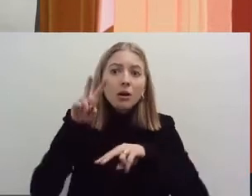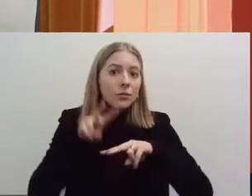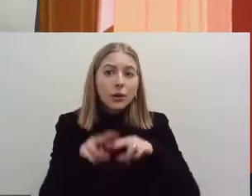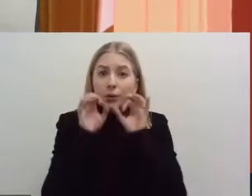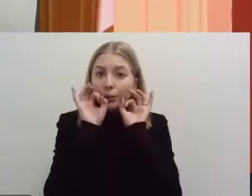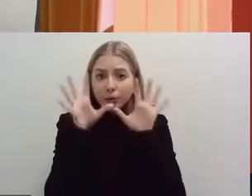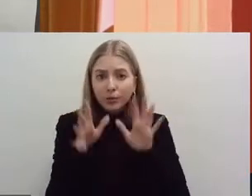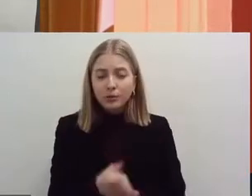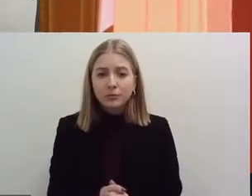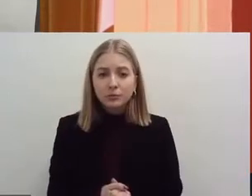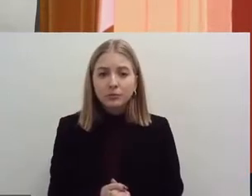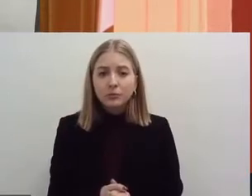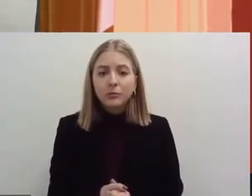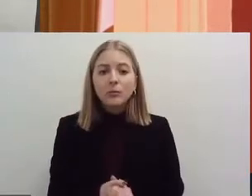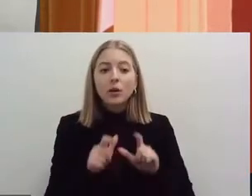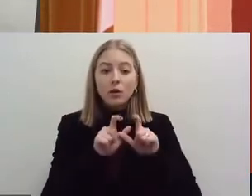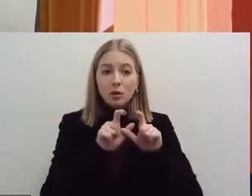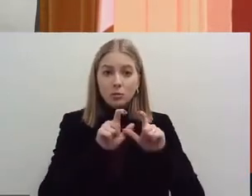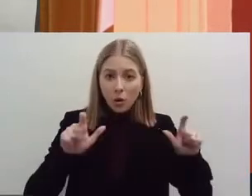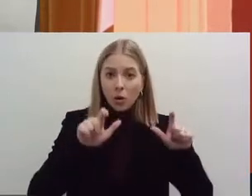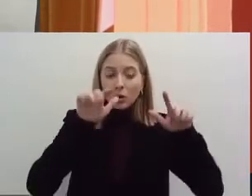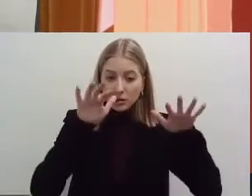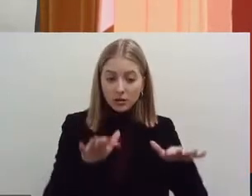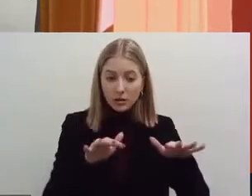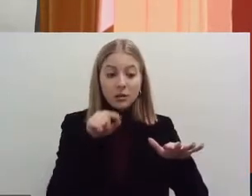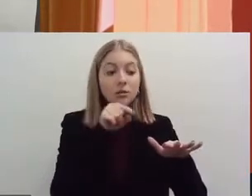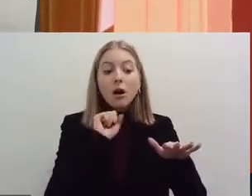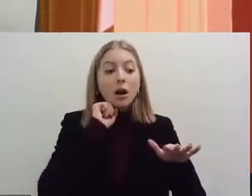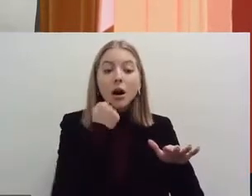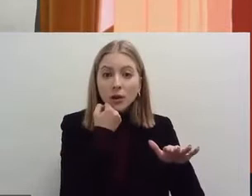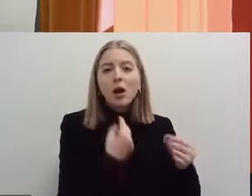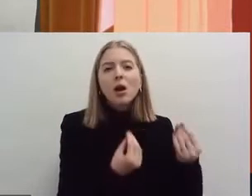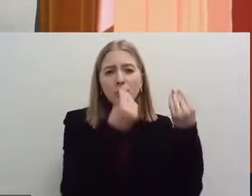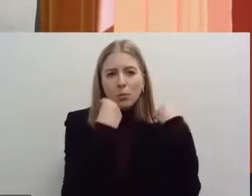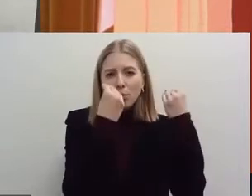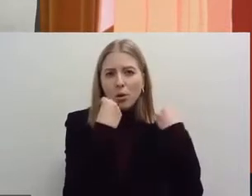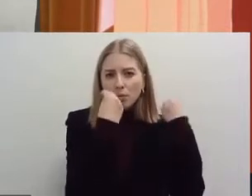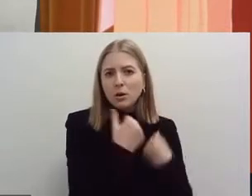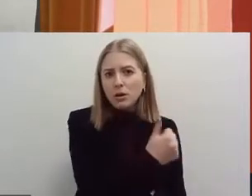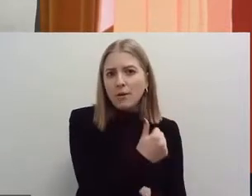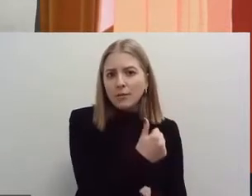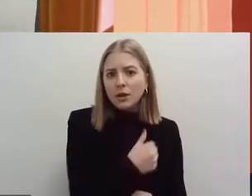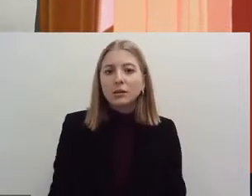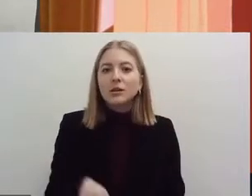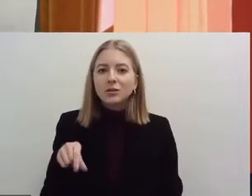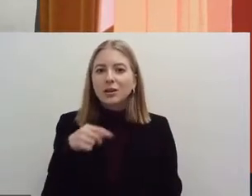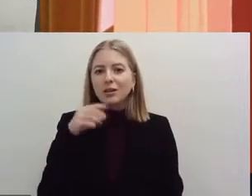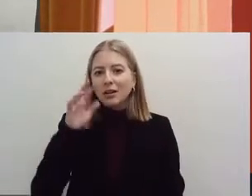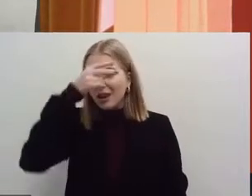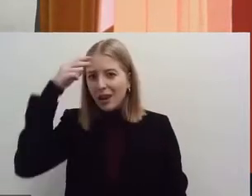studying, as it's usually being seen, at least here in Lithuania, but it's also a place for them